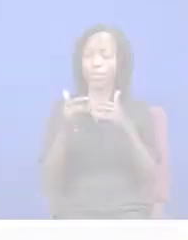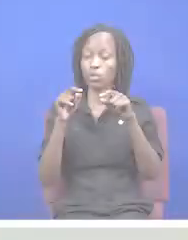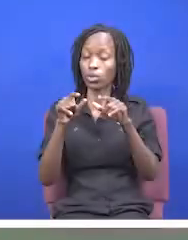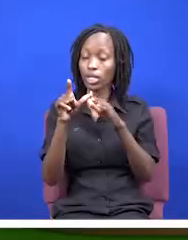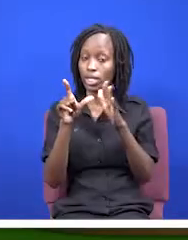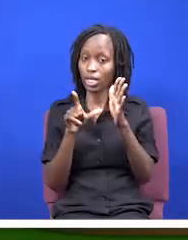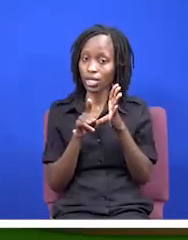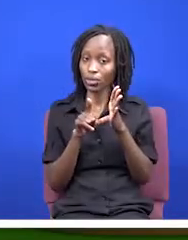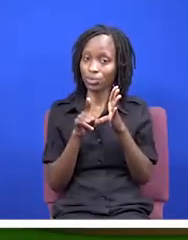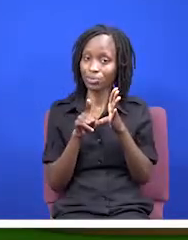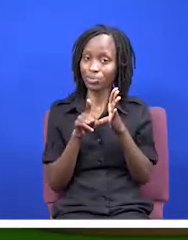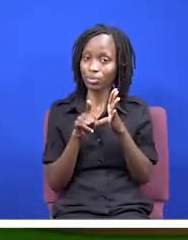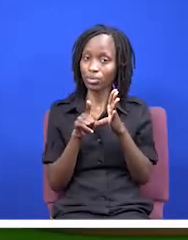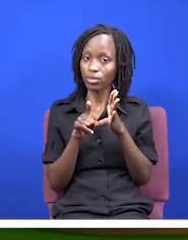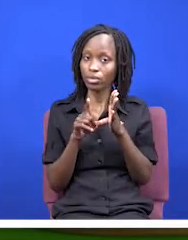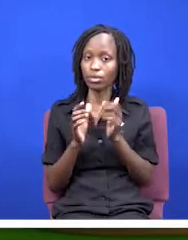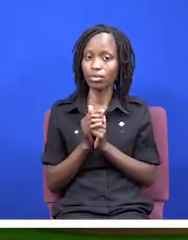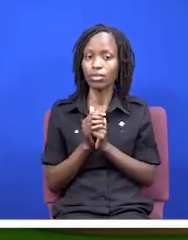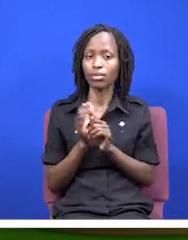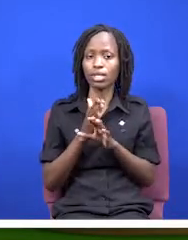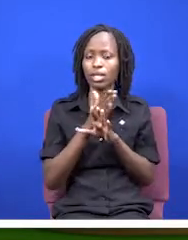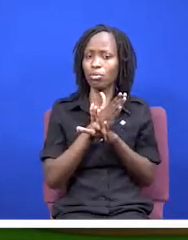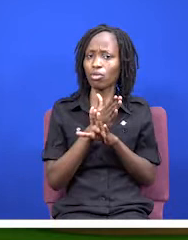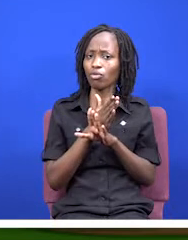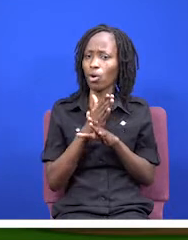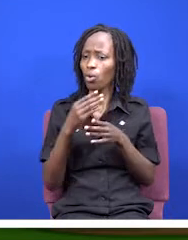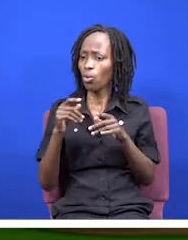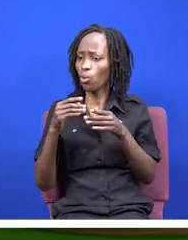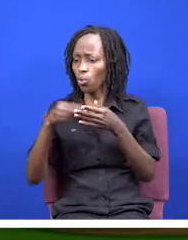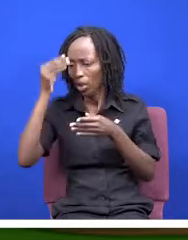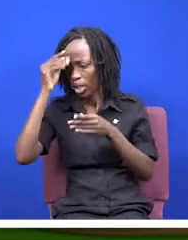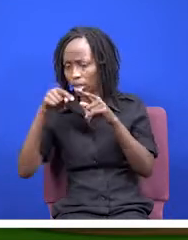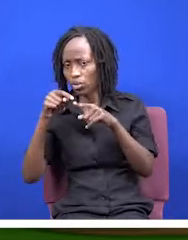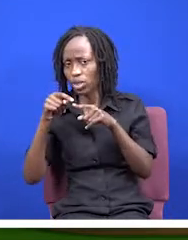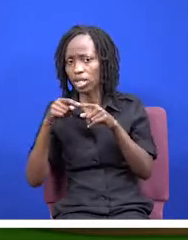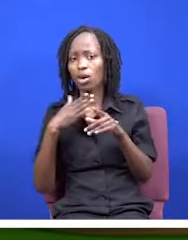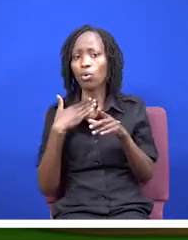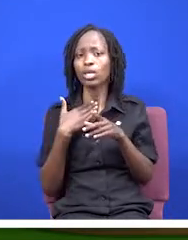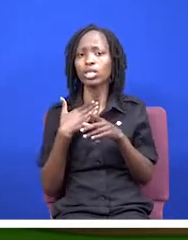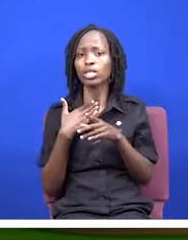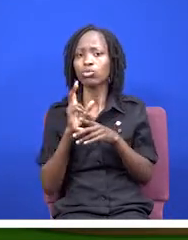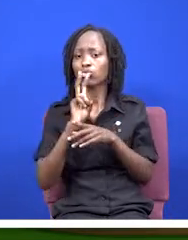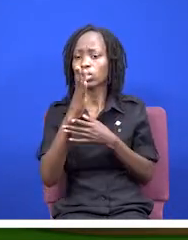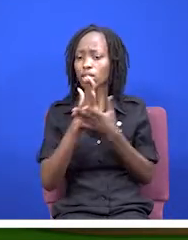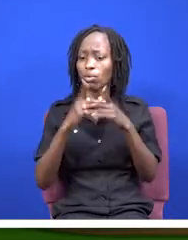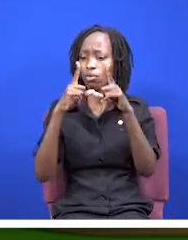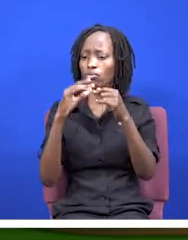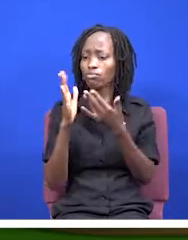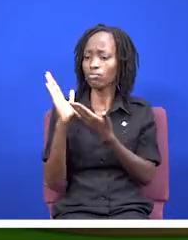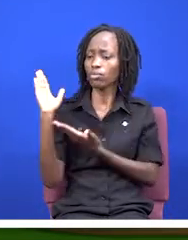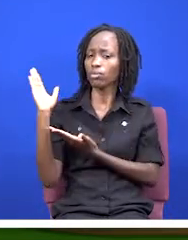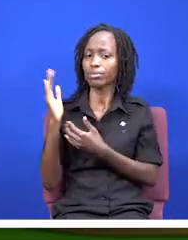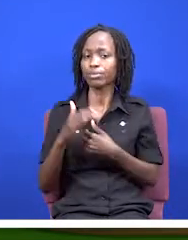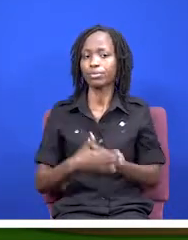Oh, that's right. Now, our lesson today is, before we go to our lesson today, I would like us to look at some of the pictures that will be